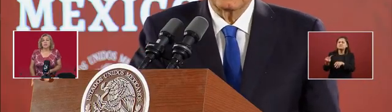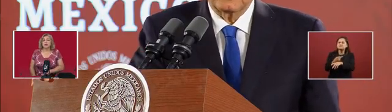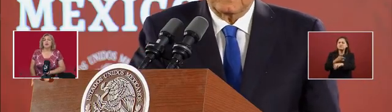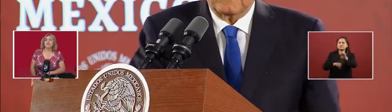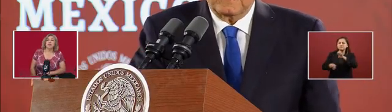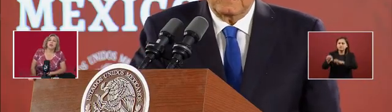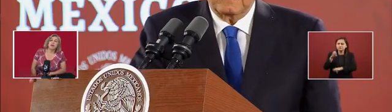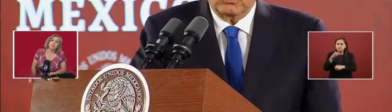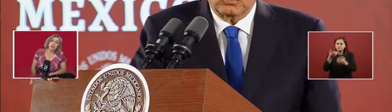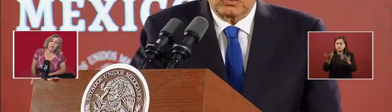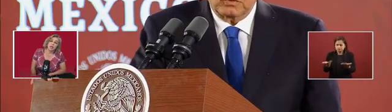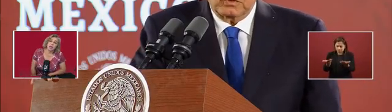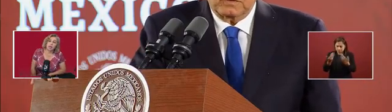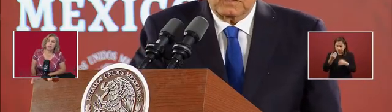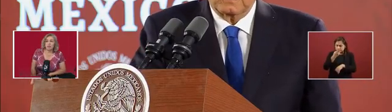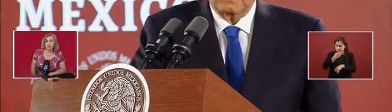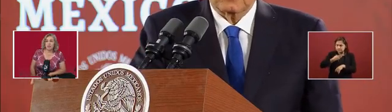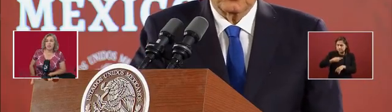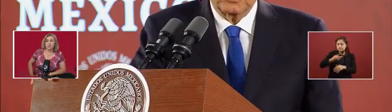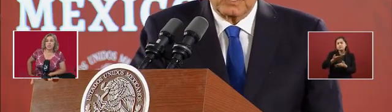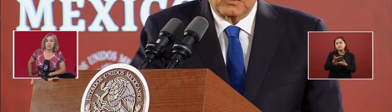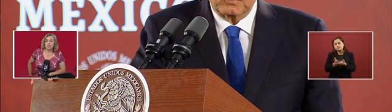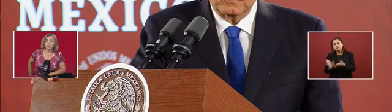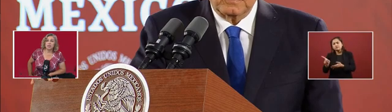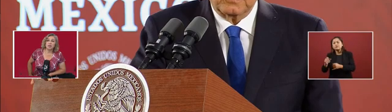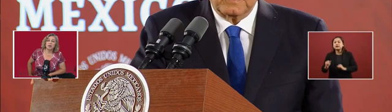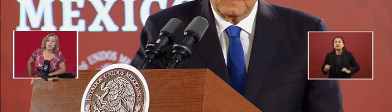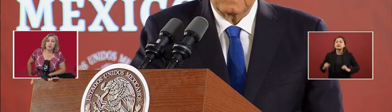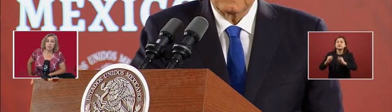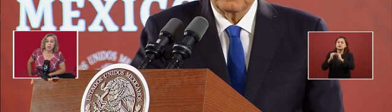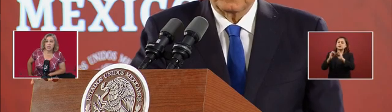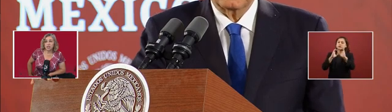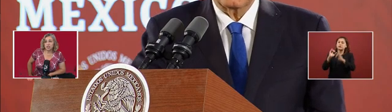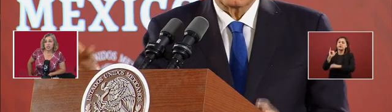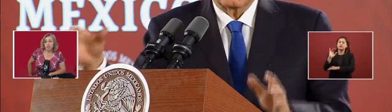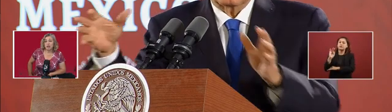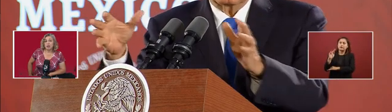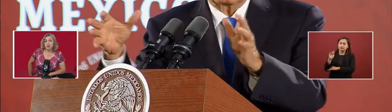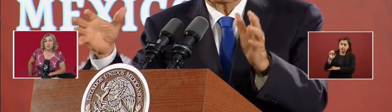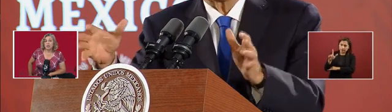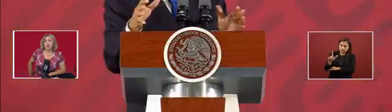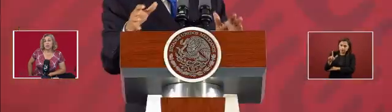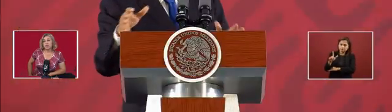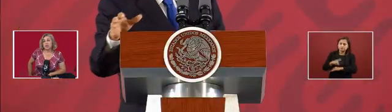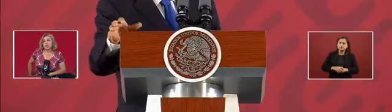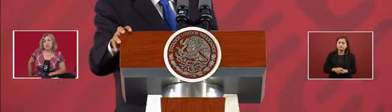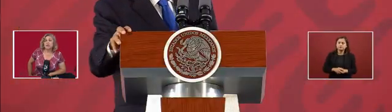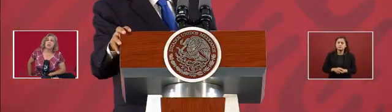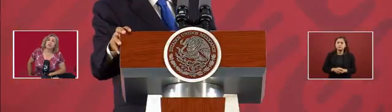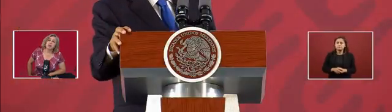could tengan para que tell you aprendan. again so that you could remember El año pasado, last year,